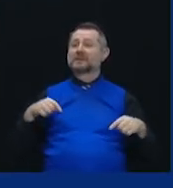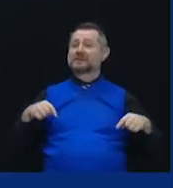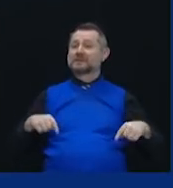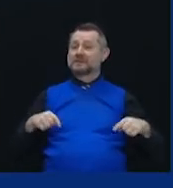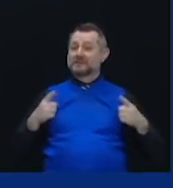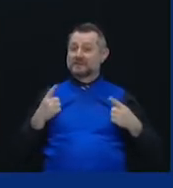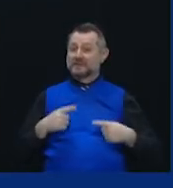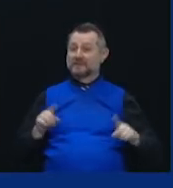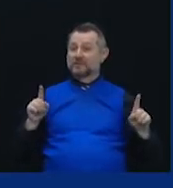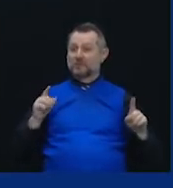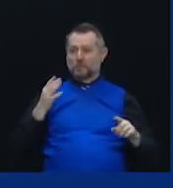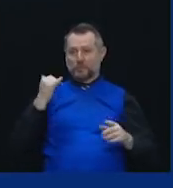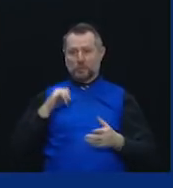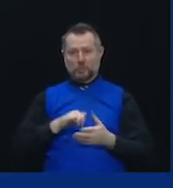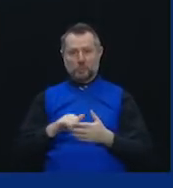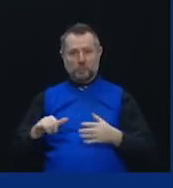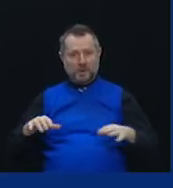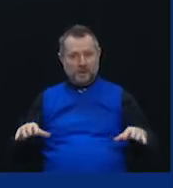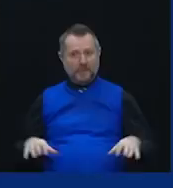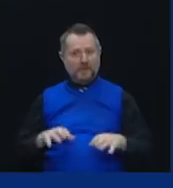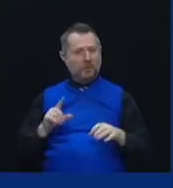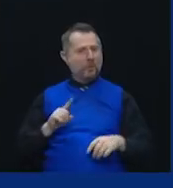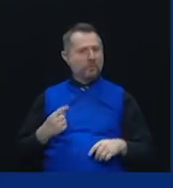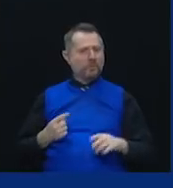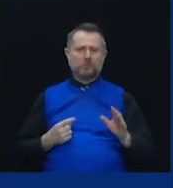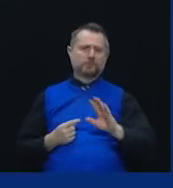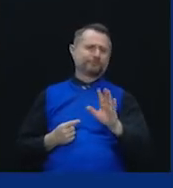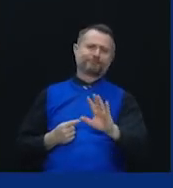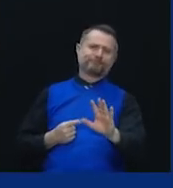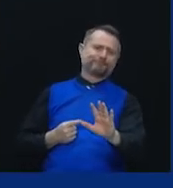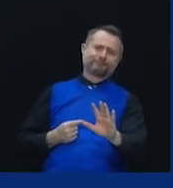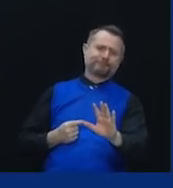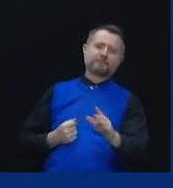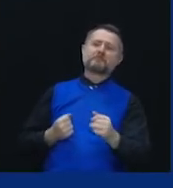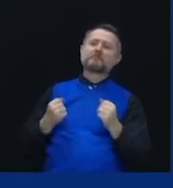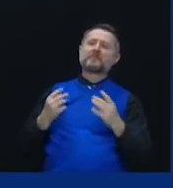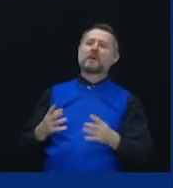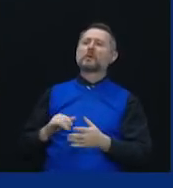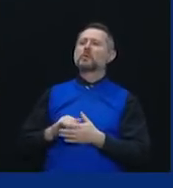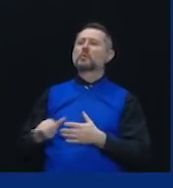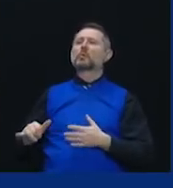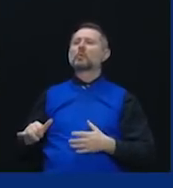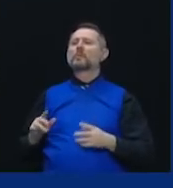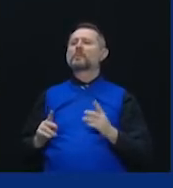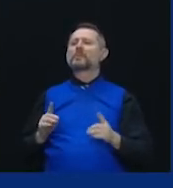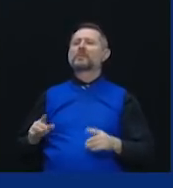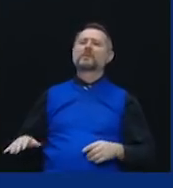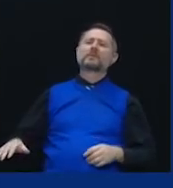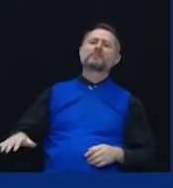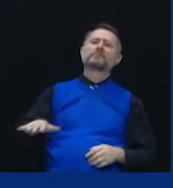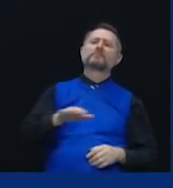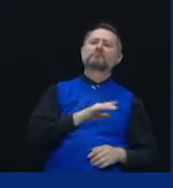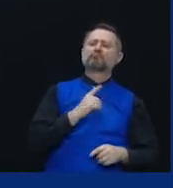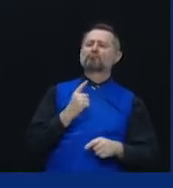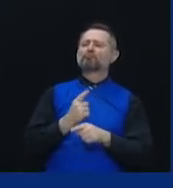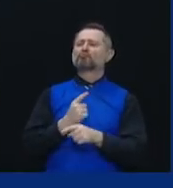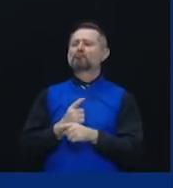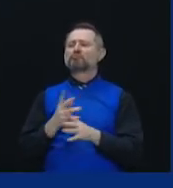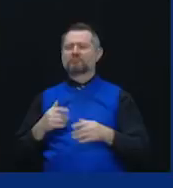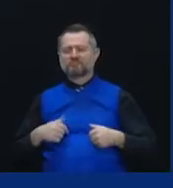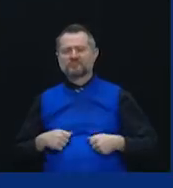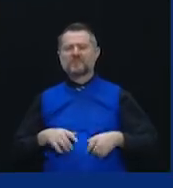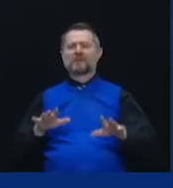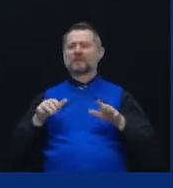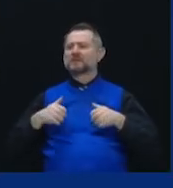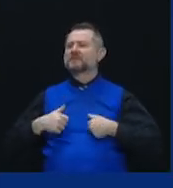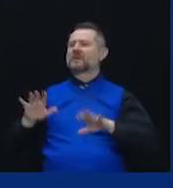It's also the selfless collective actions of countless New Yorkers. That's especially true for the more than 10 million New